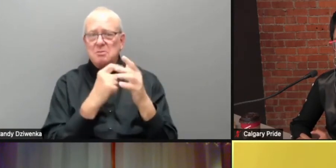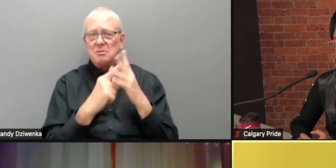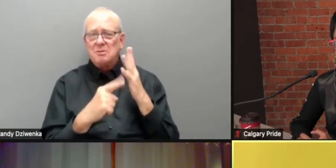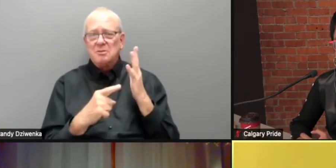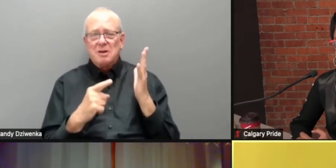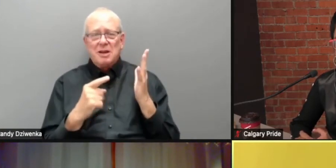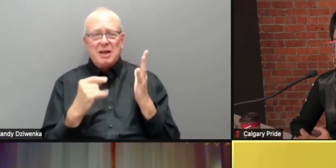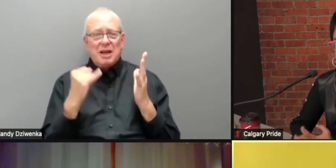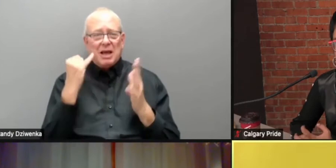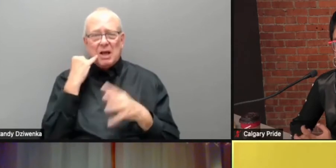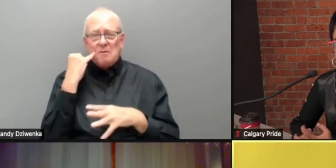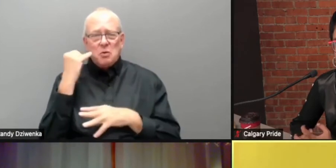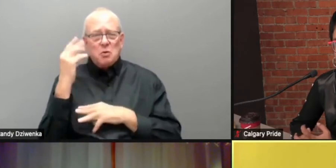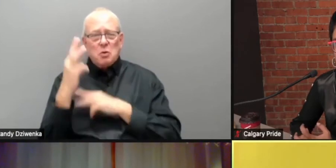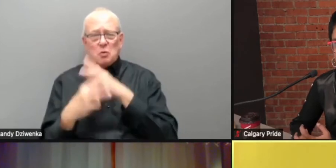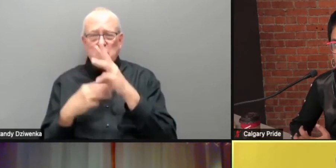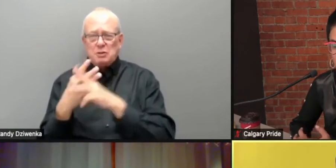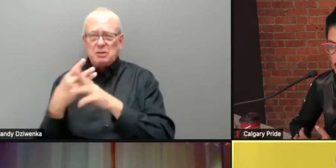strong.